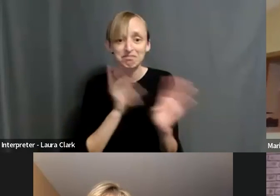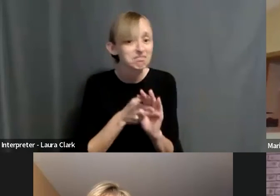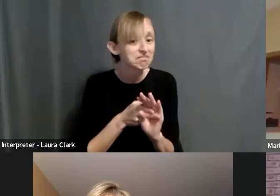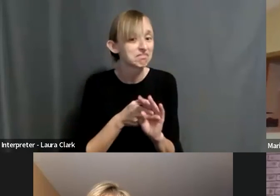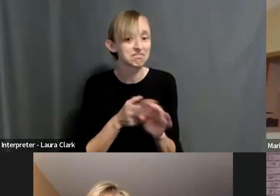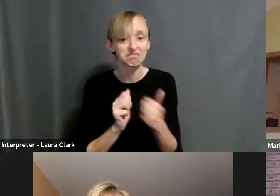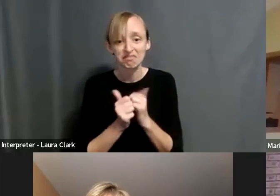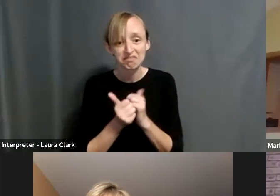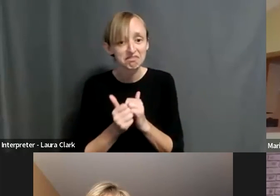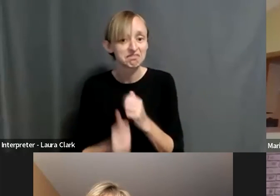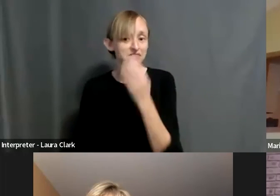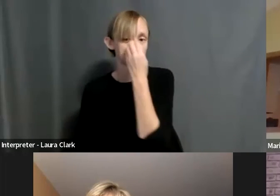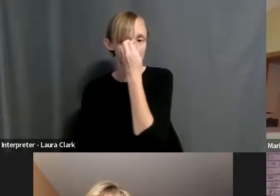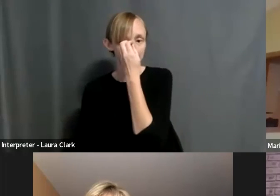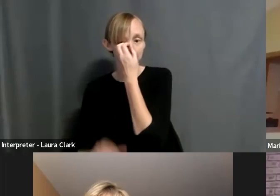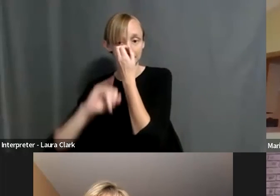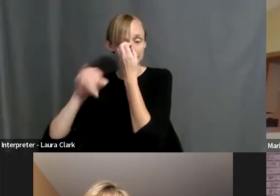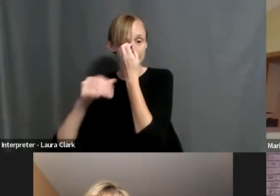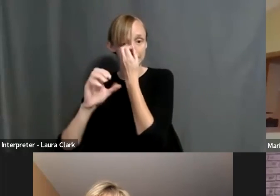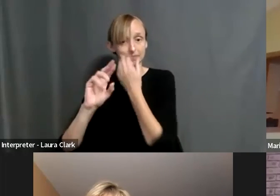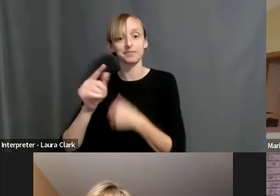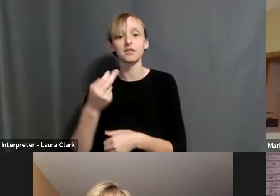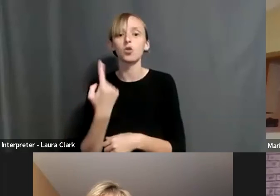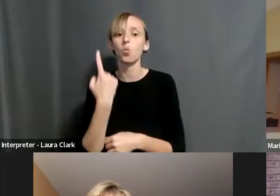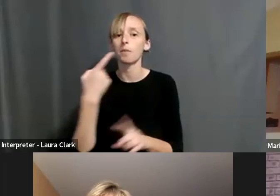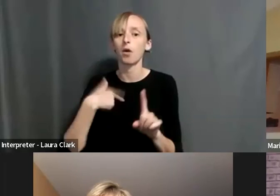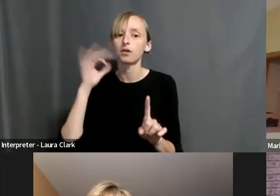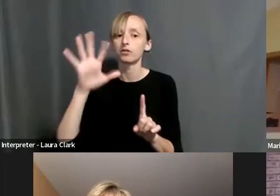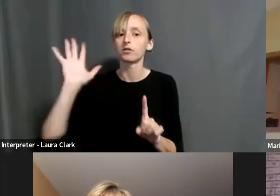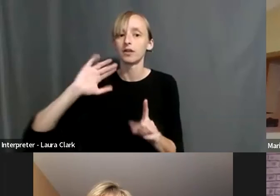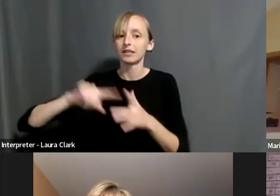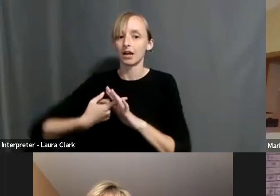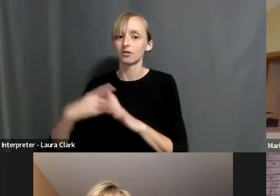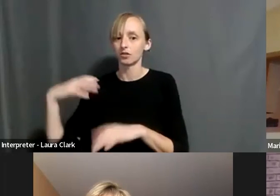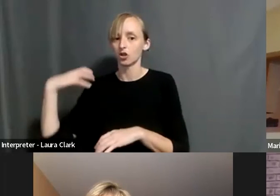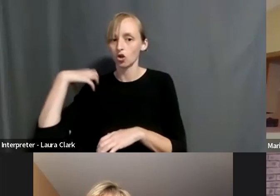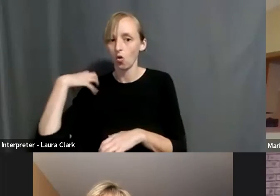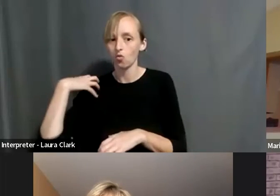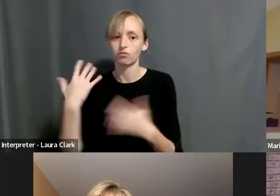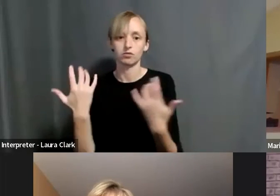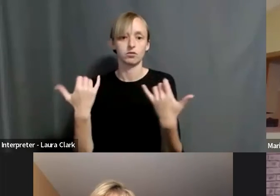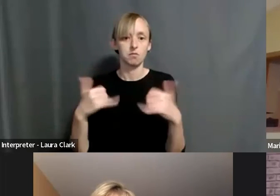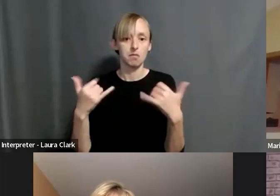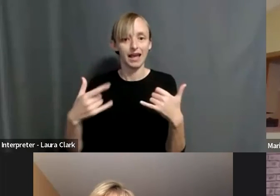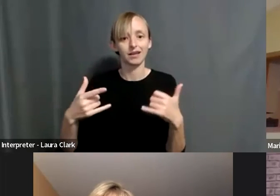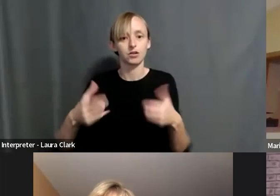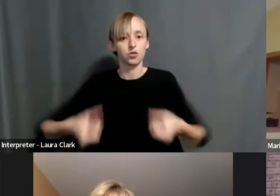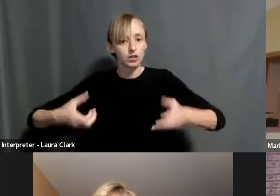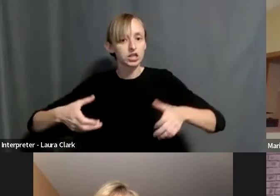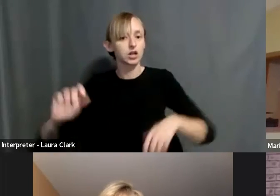Yeah, and that's one thing I'll mention. When I first started coaching and playing with the wheelchair tennis team,